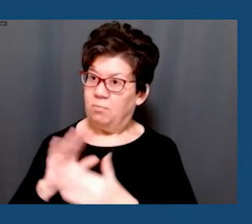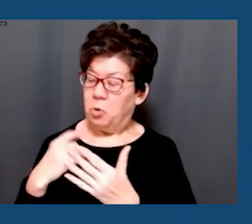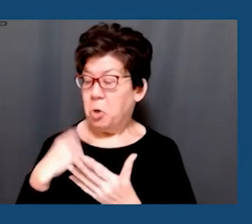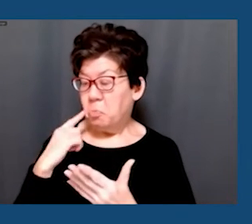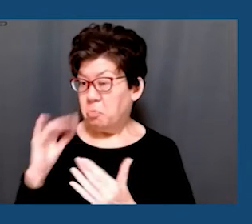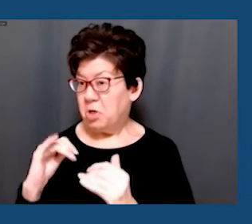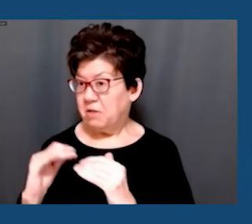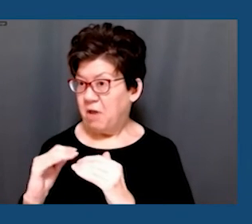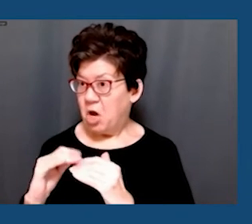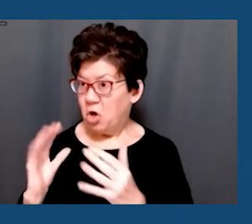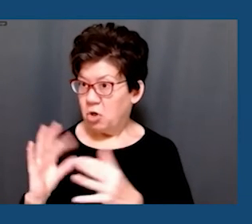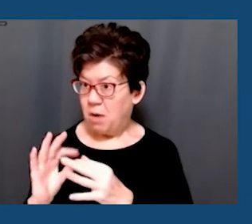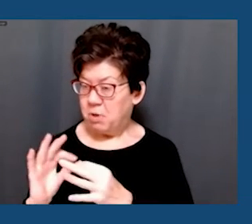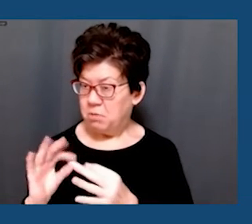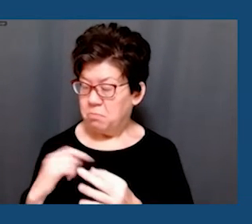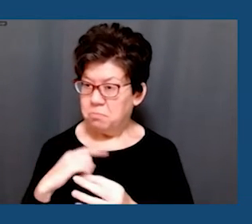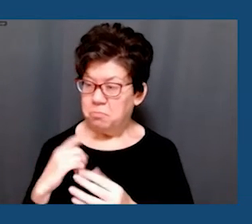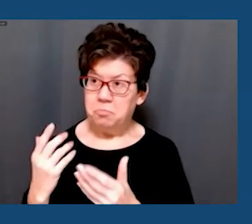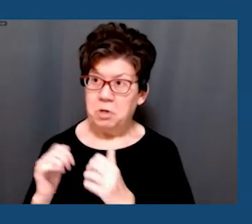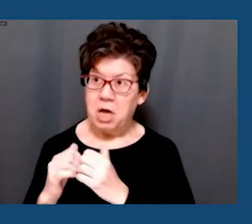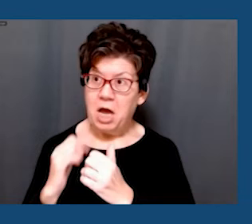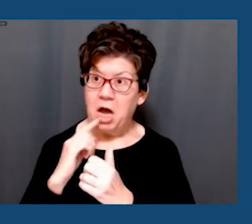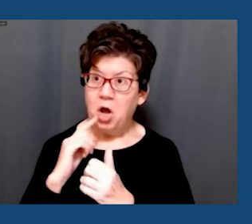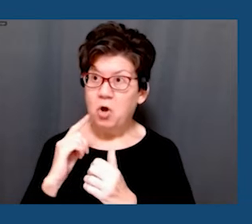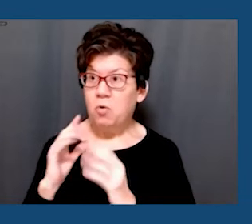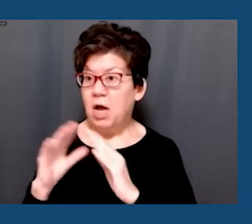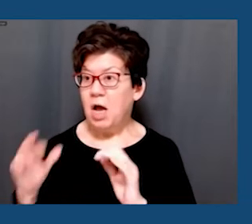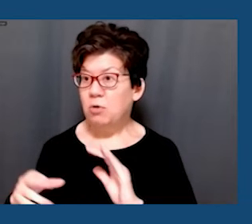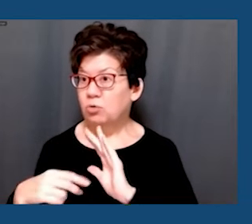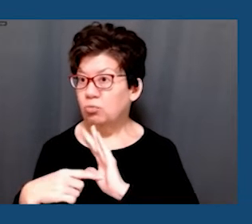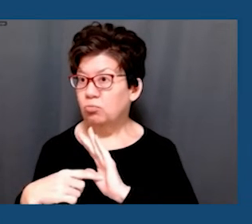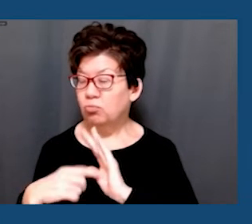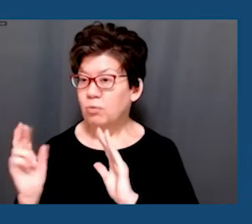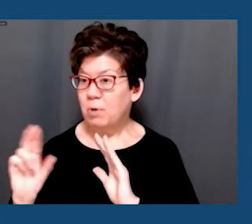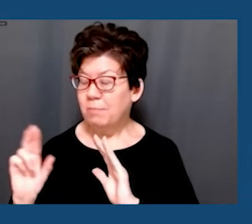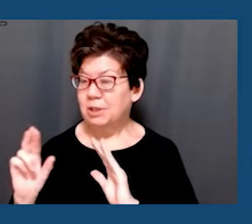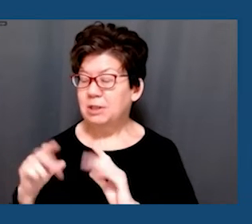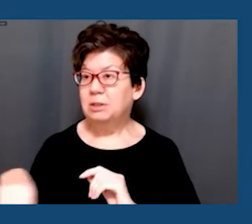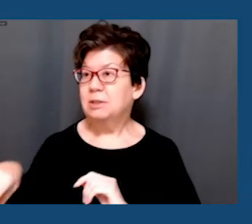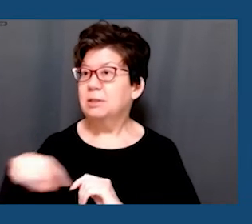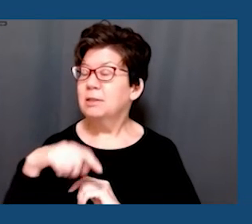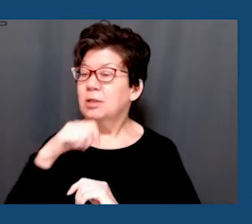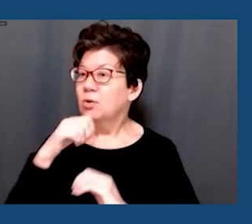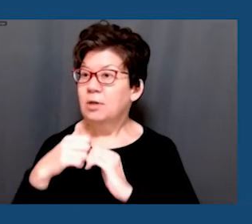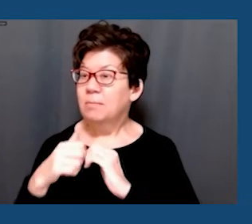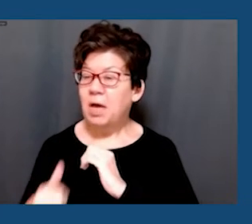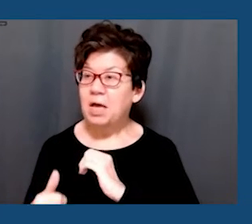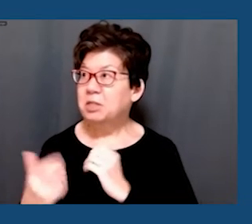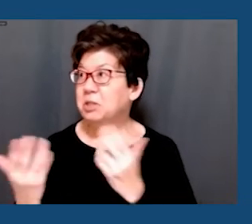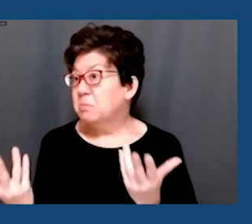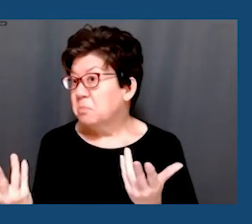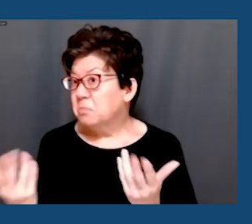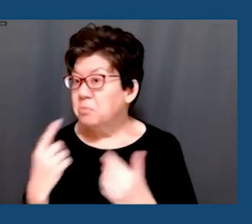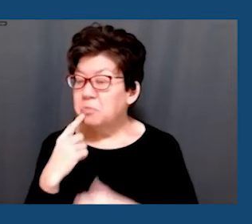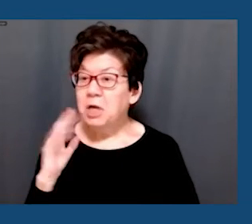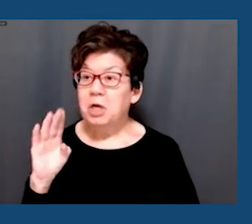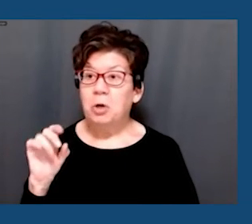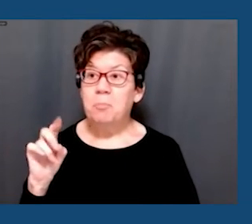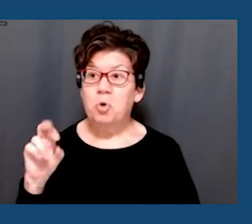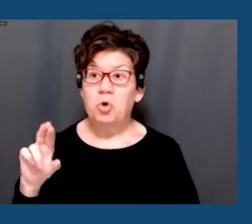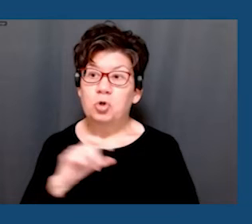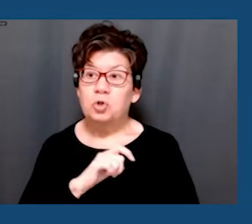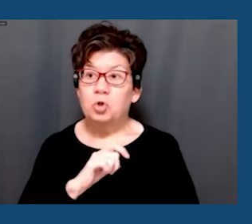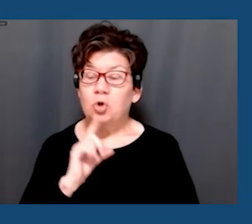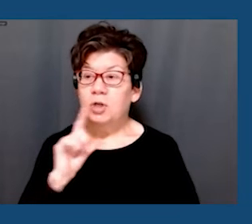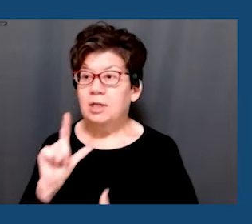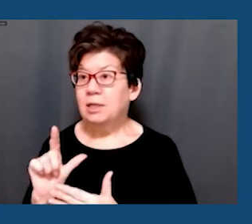when it comes to how House Republicans, have not been able to pass, say, for instance, border security legislation. Right. I never